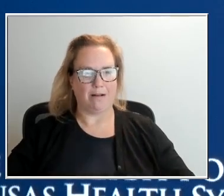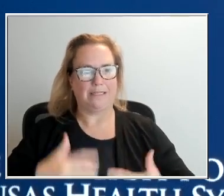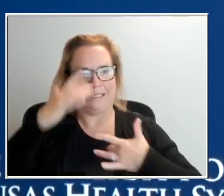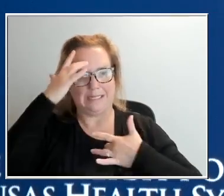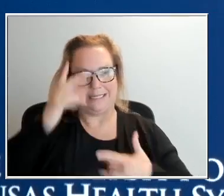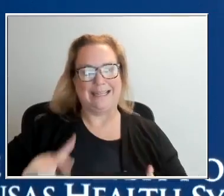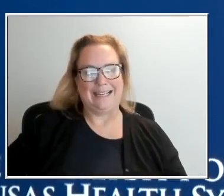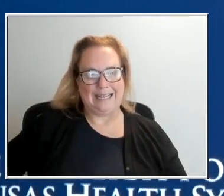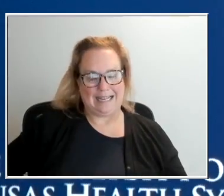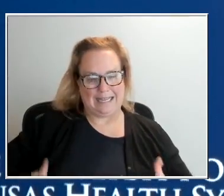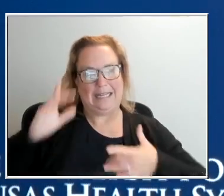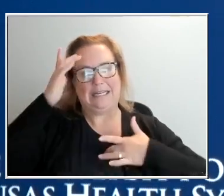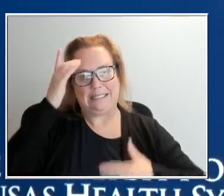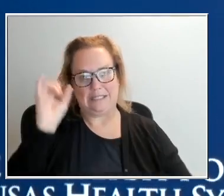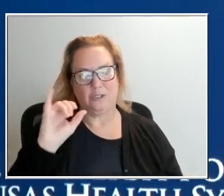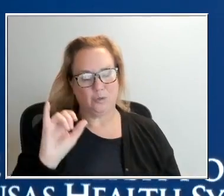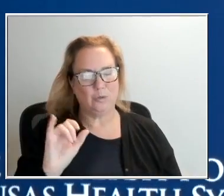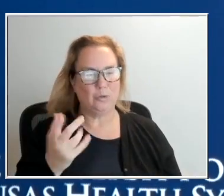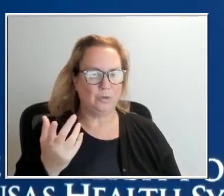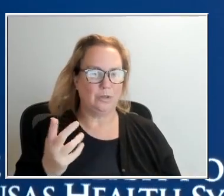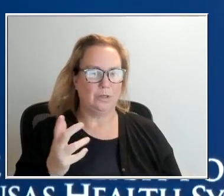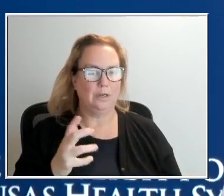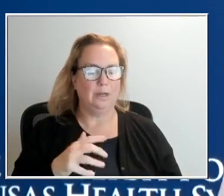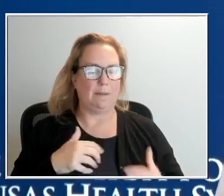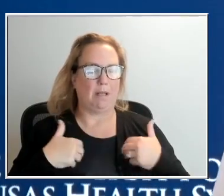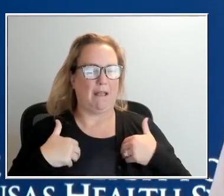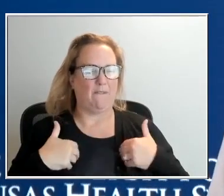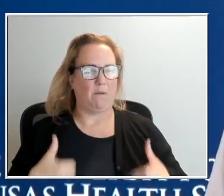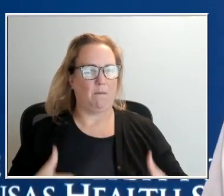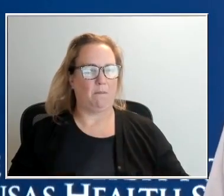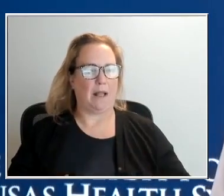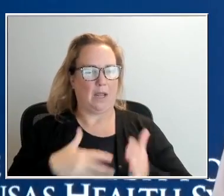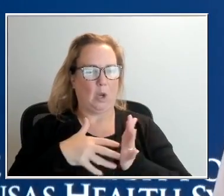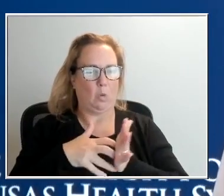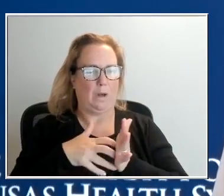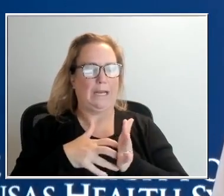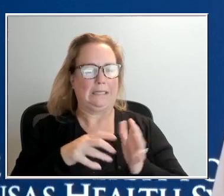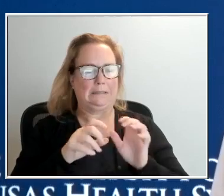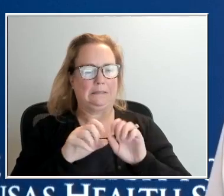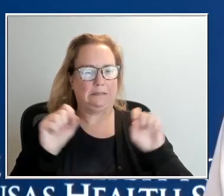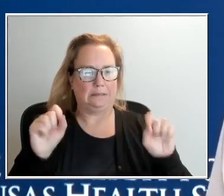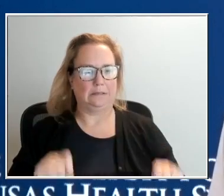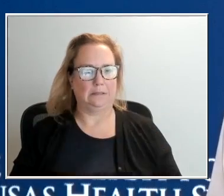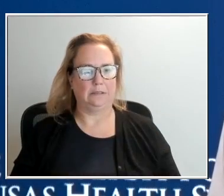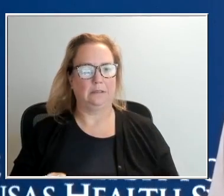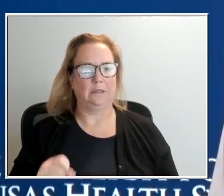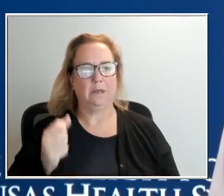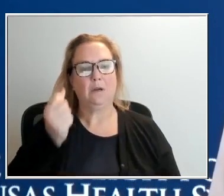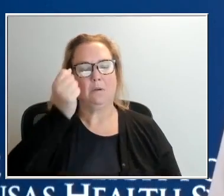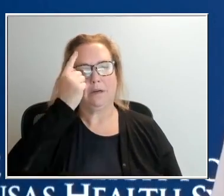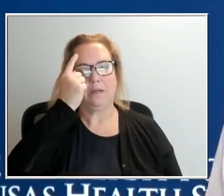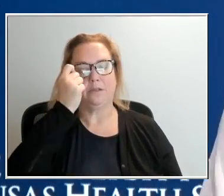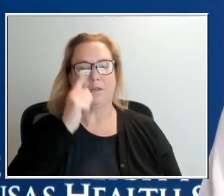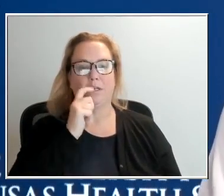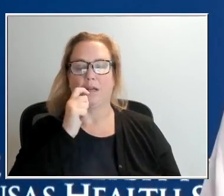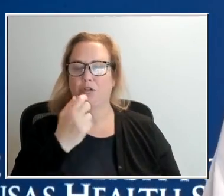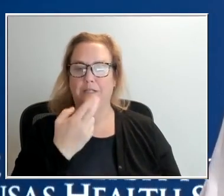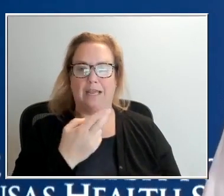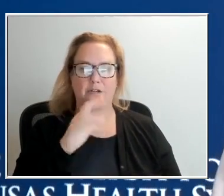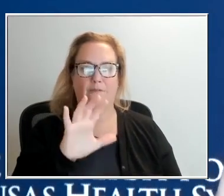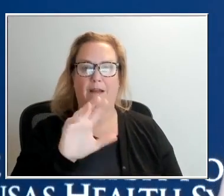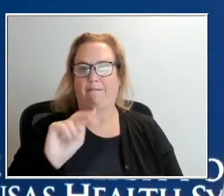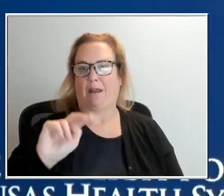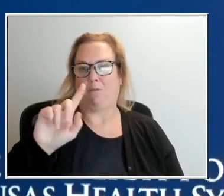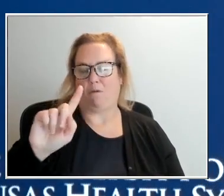as well. And those people that are immunosuppressed, I think you're exactly right, Sean. So we need to understand that not just for H5N1, but for really all